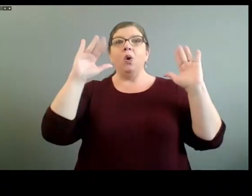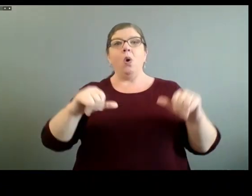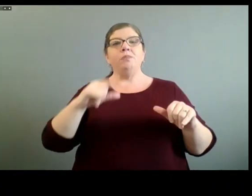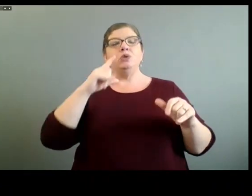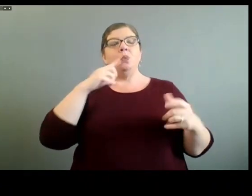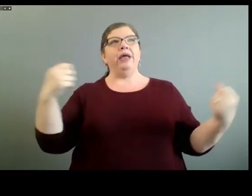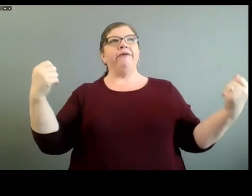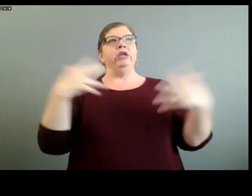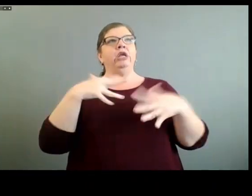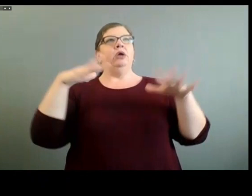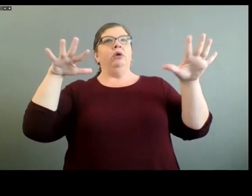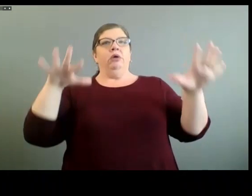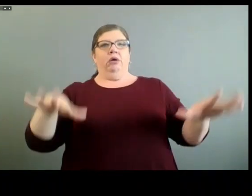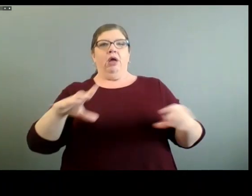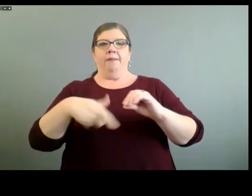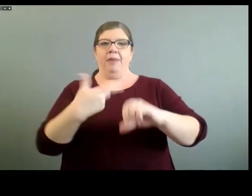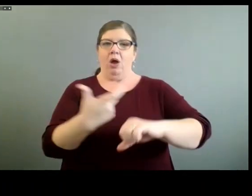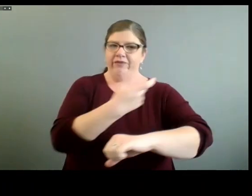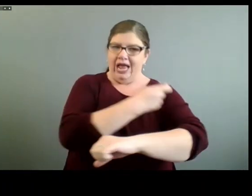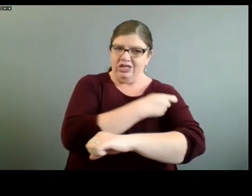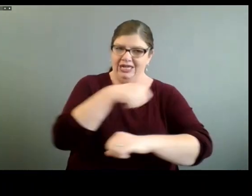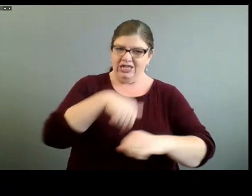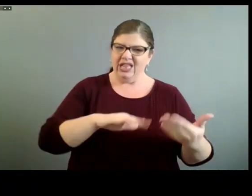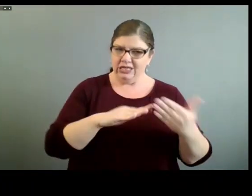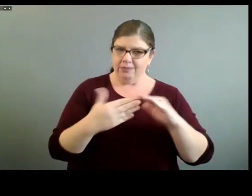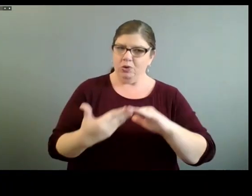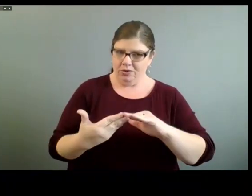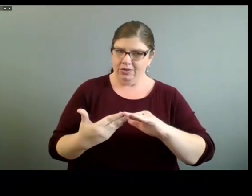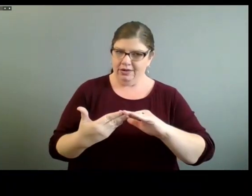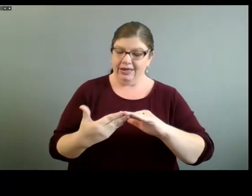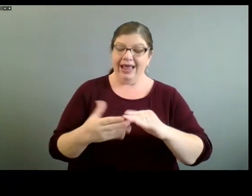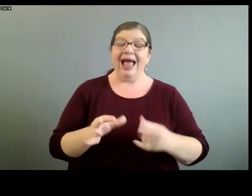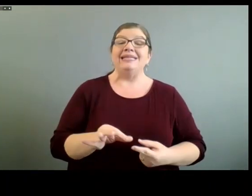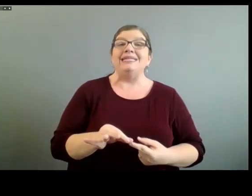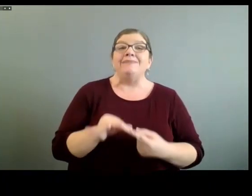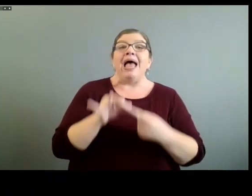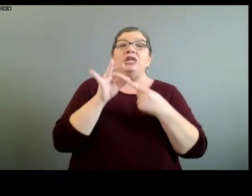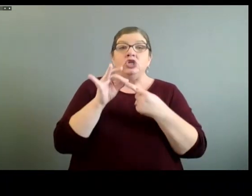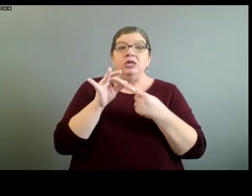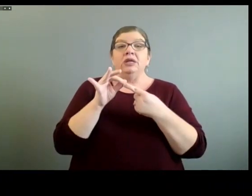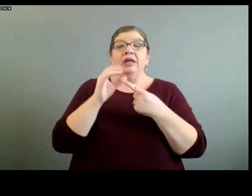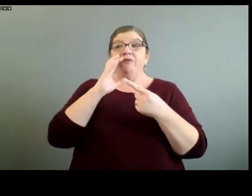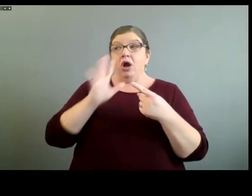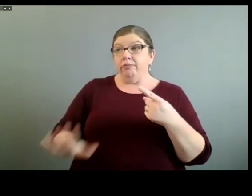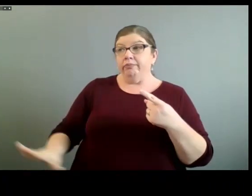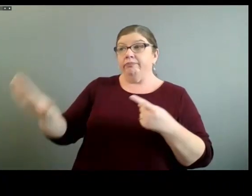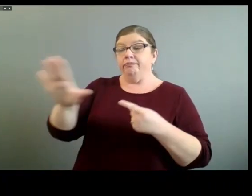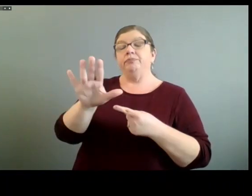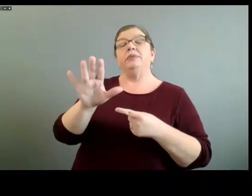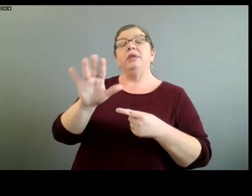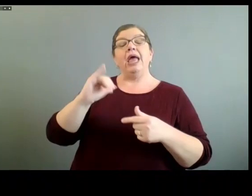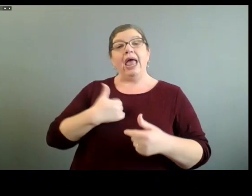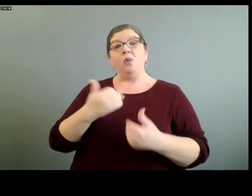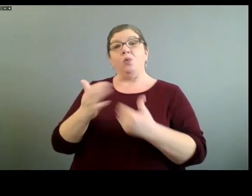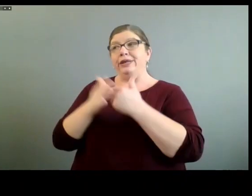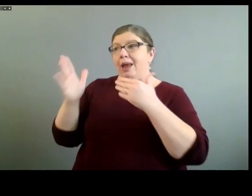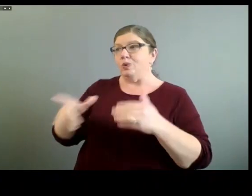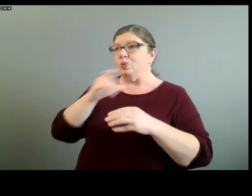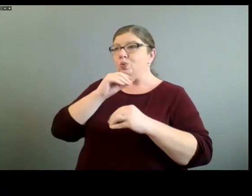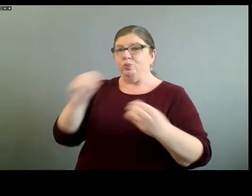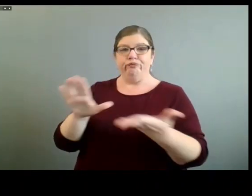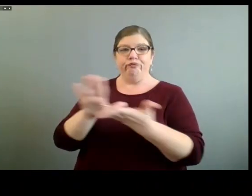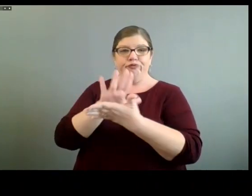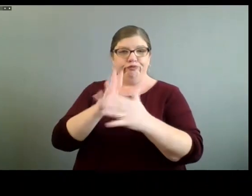fears of getting vaccinated in our community, especially from our undocumented neighbors.